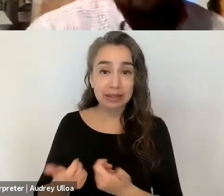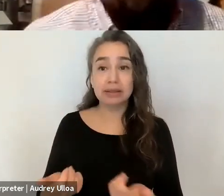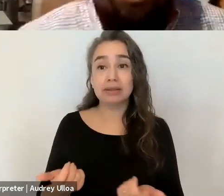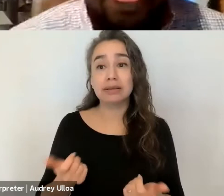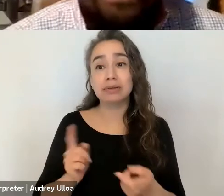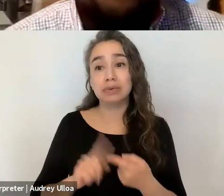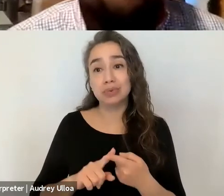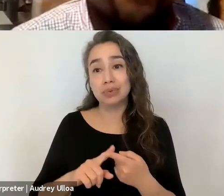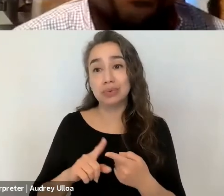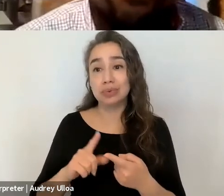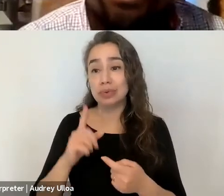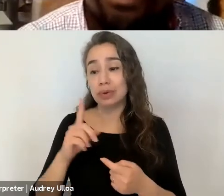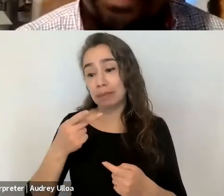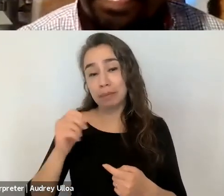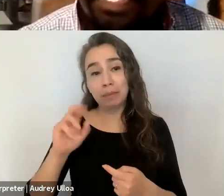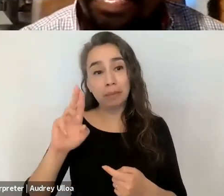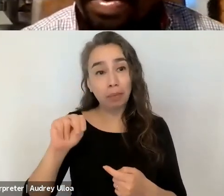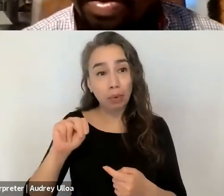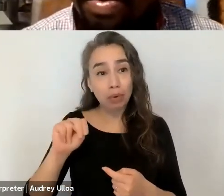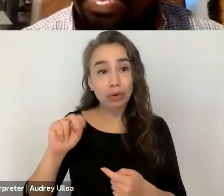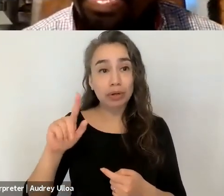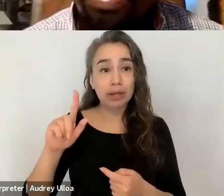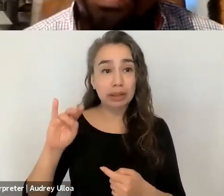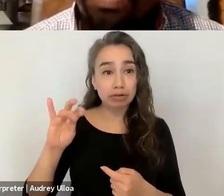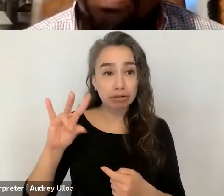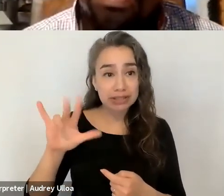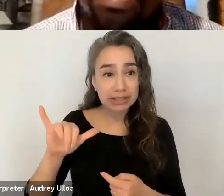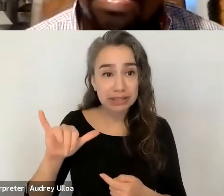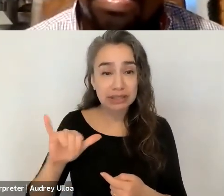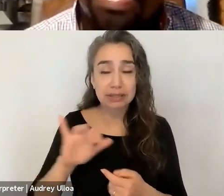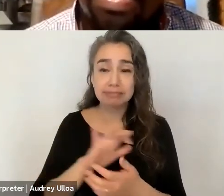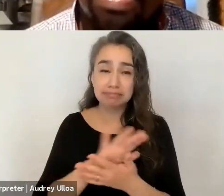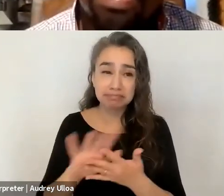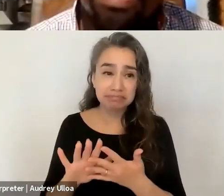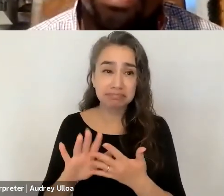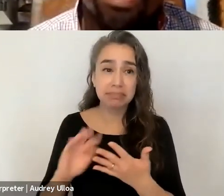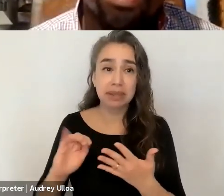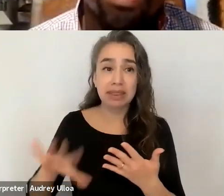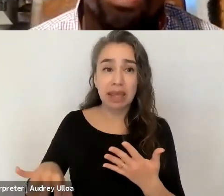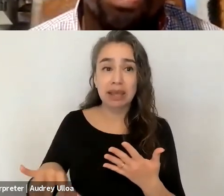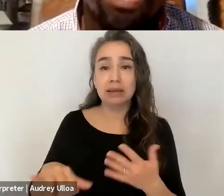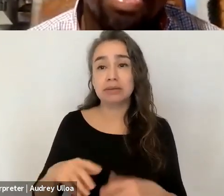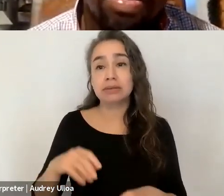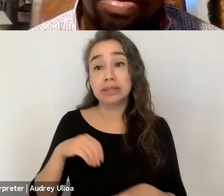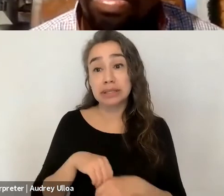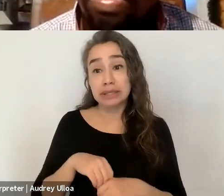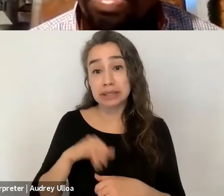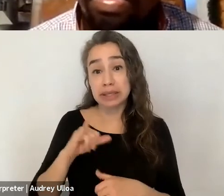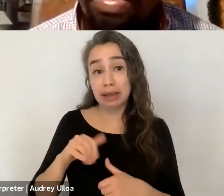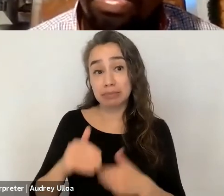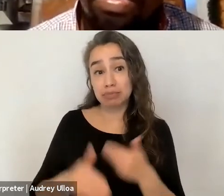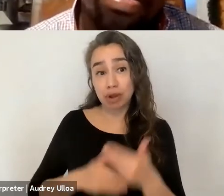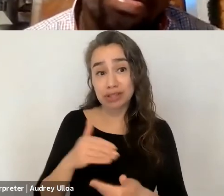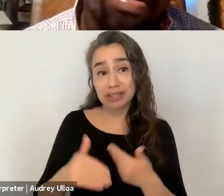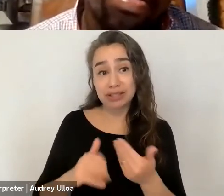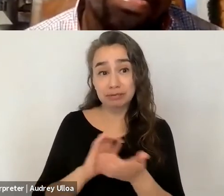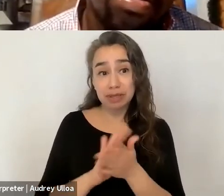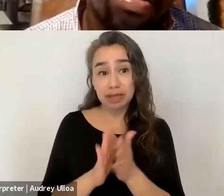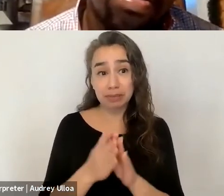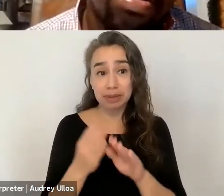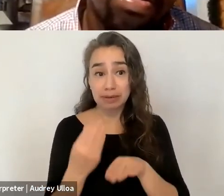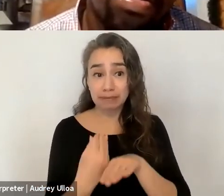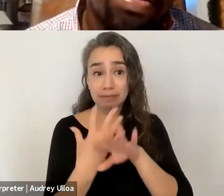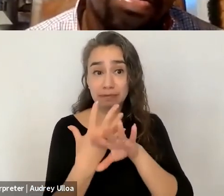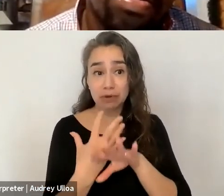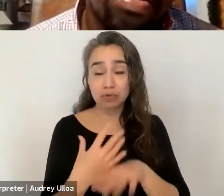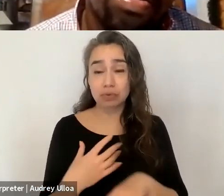digital porn literacy, all those sorts of things. And in this process of it going virtual,